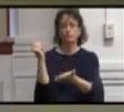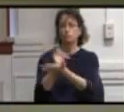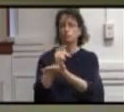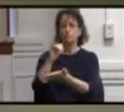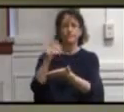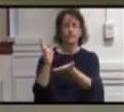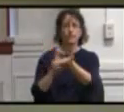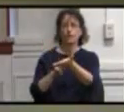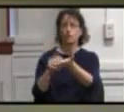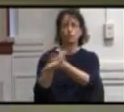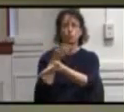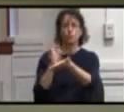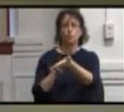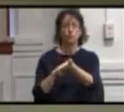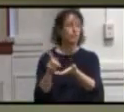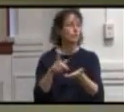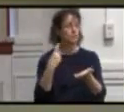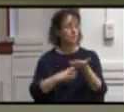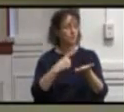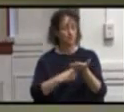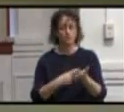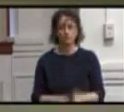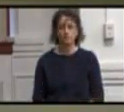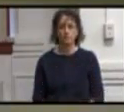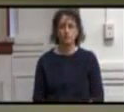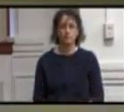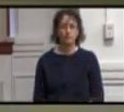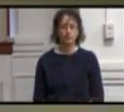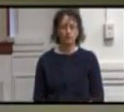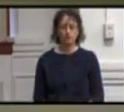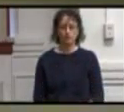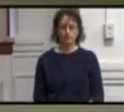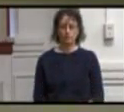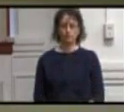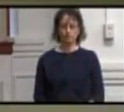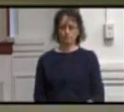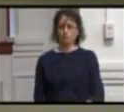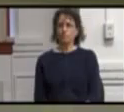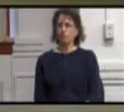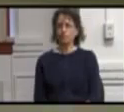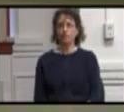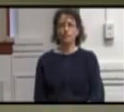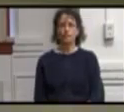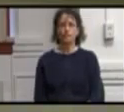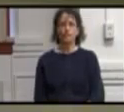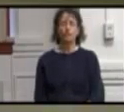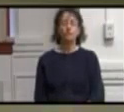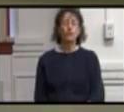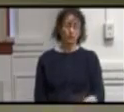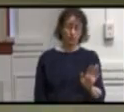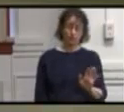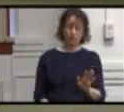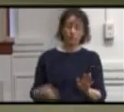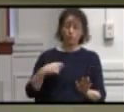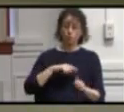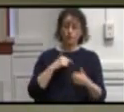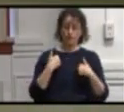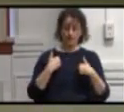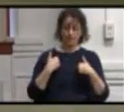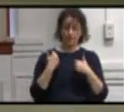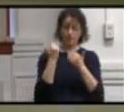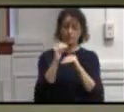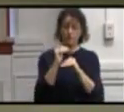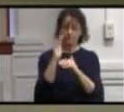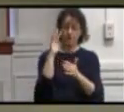discussion from anybody on the board or anybody's attendance? So we have a $5,000 limit plus